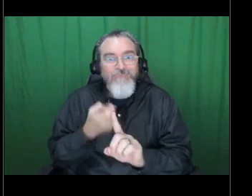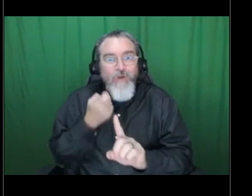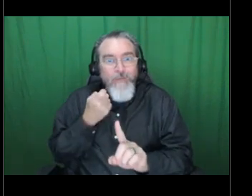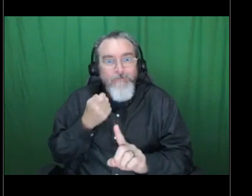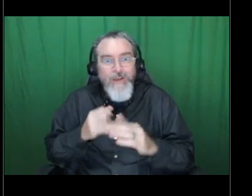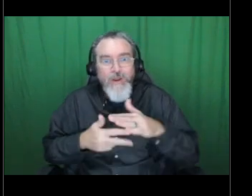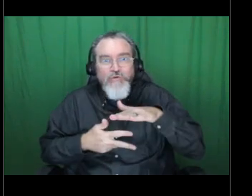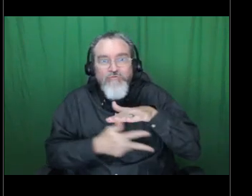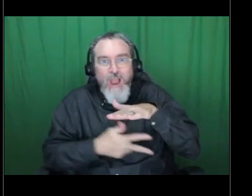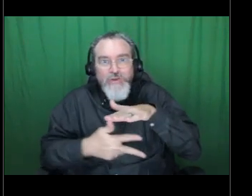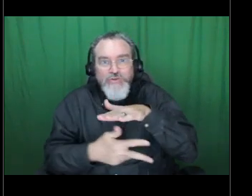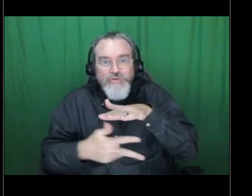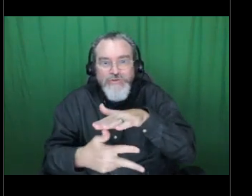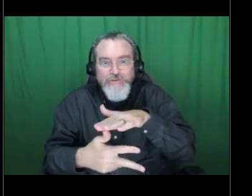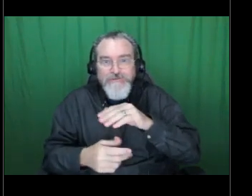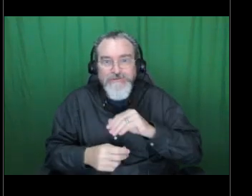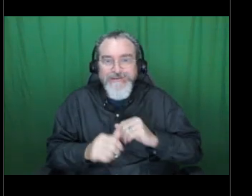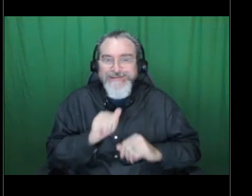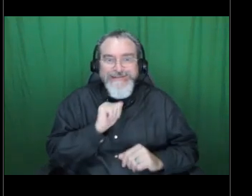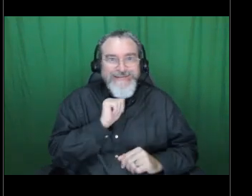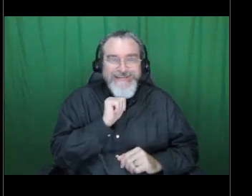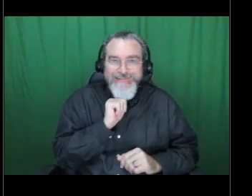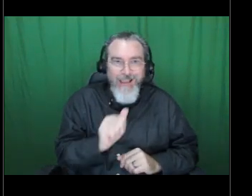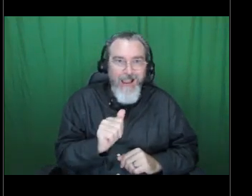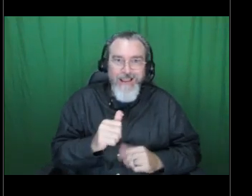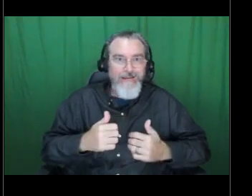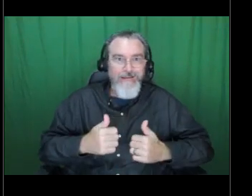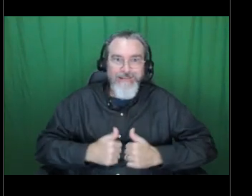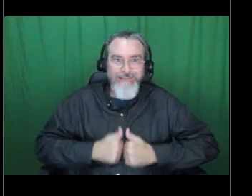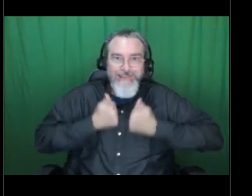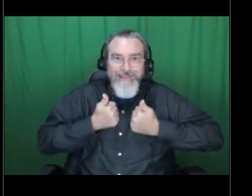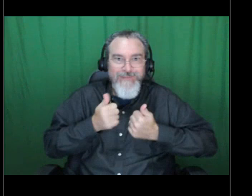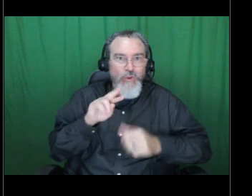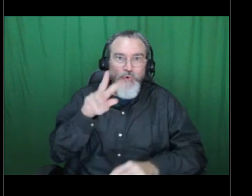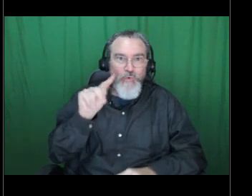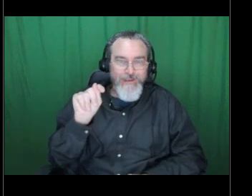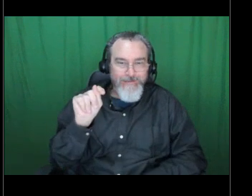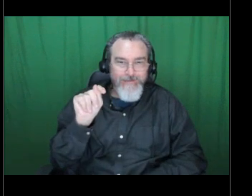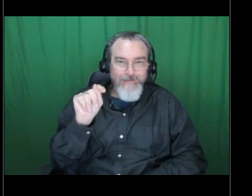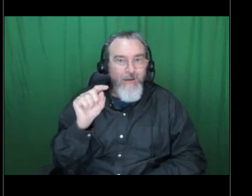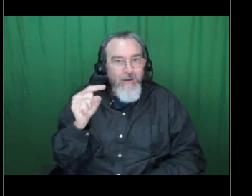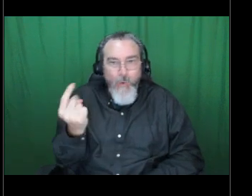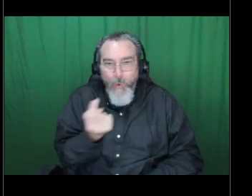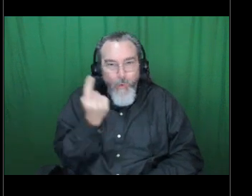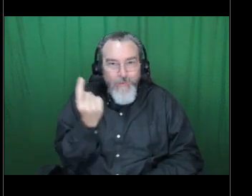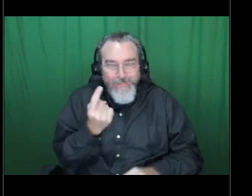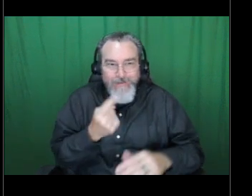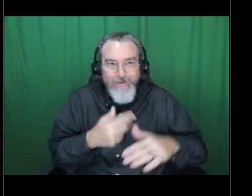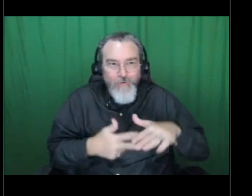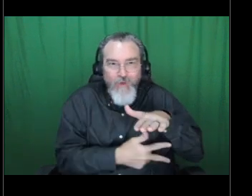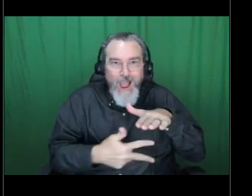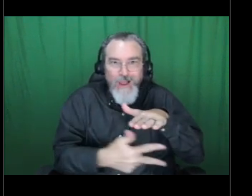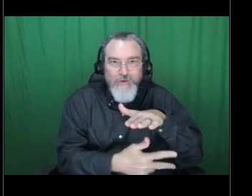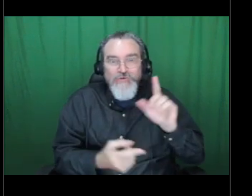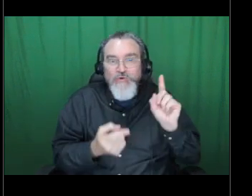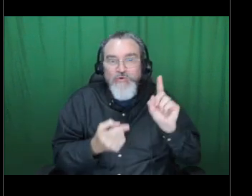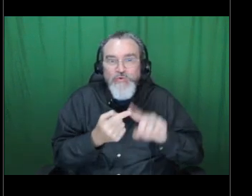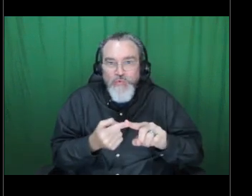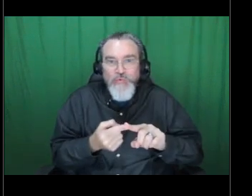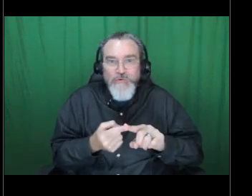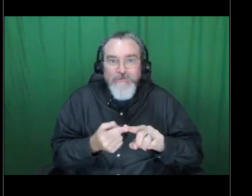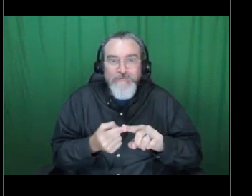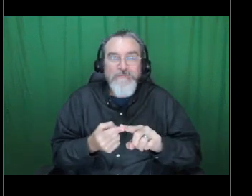entry level not containing dwelling units only to a ground floor